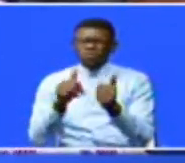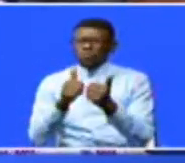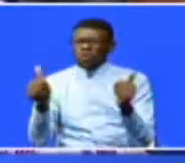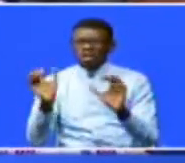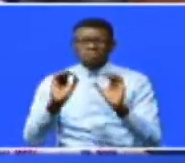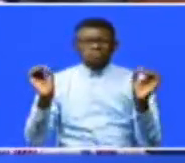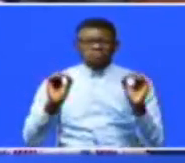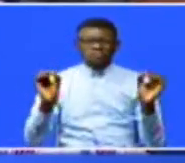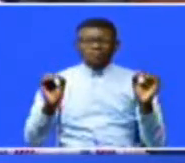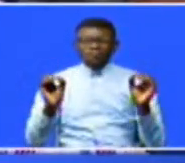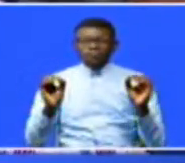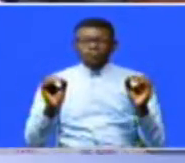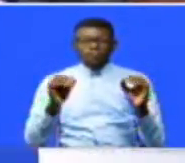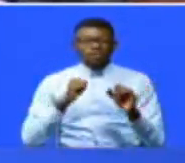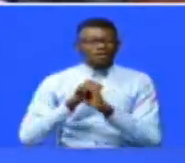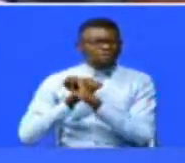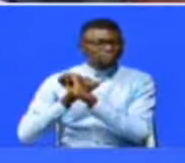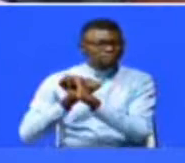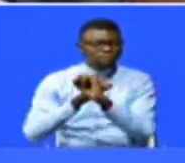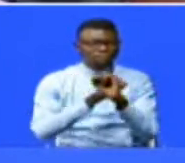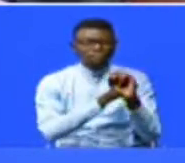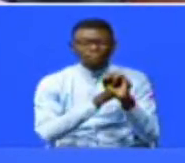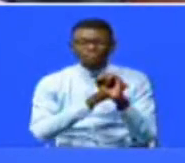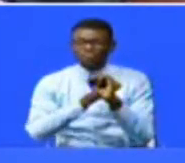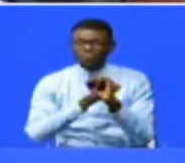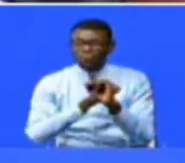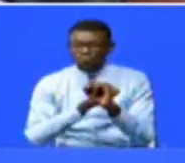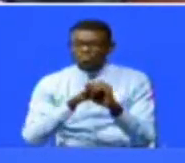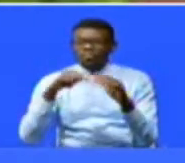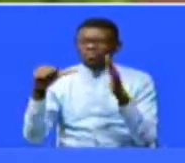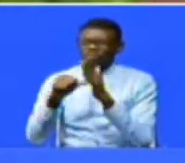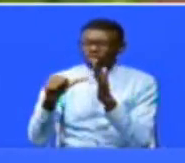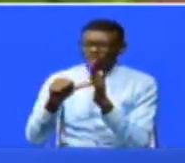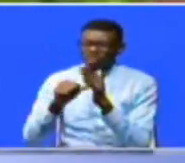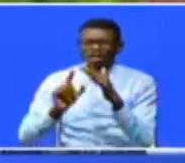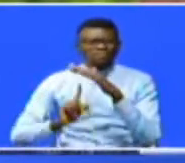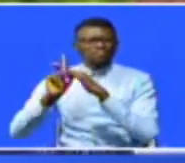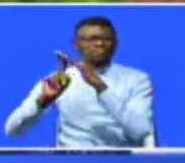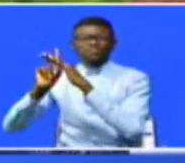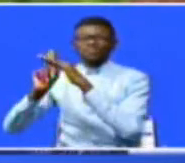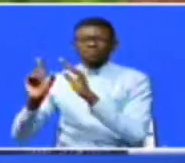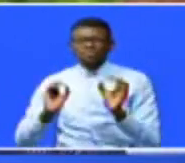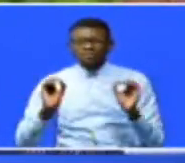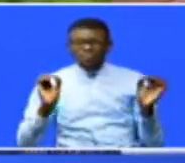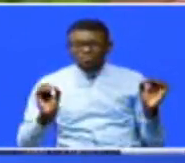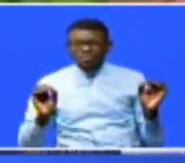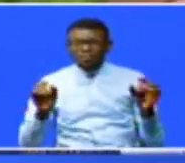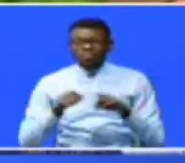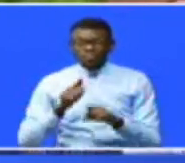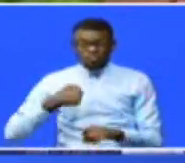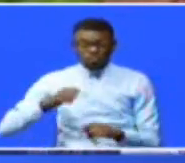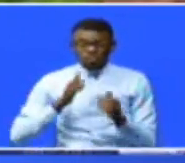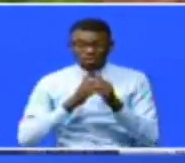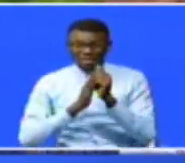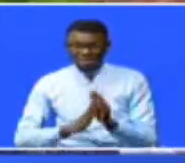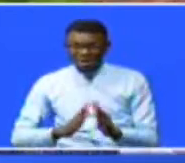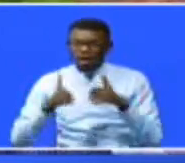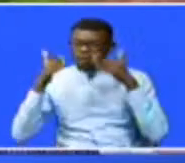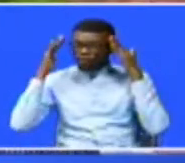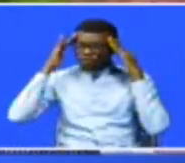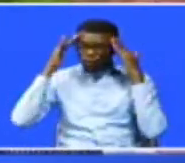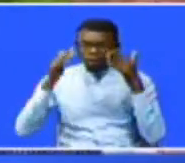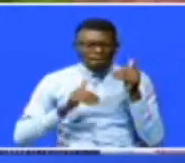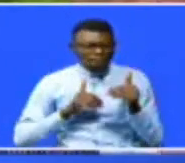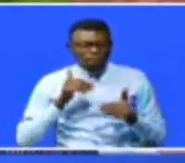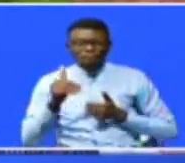by being proactive in preventing these recurring problems. And as leaders from this region, we commit ourselves to